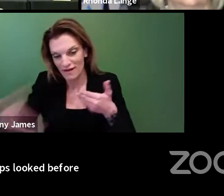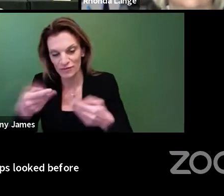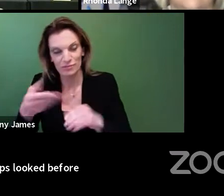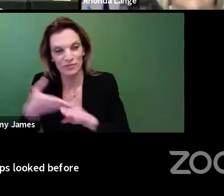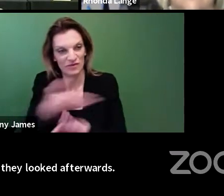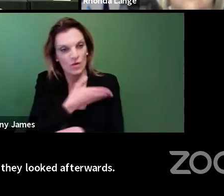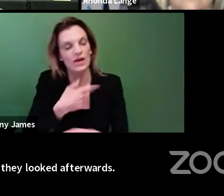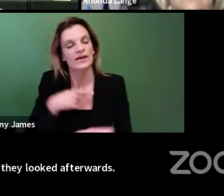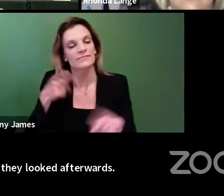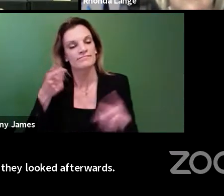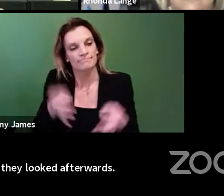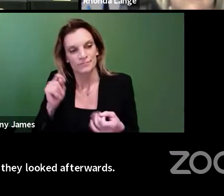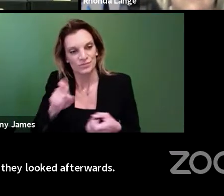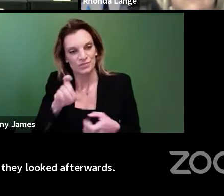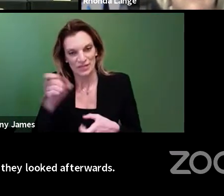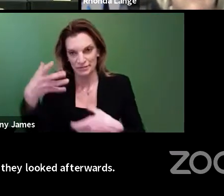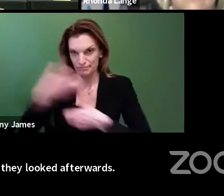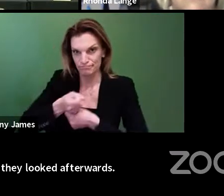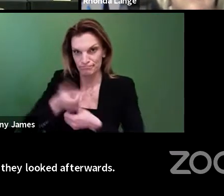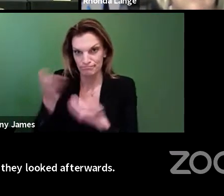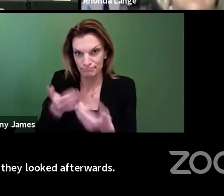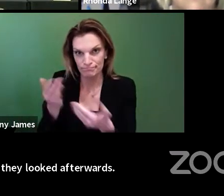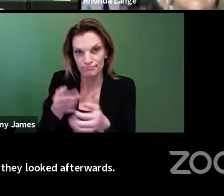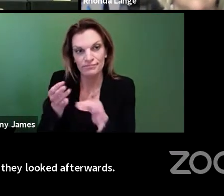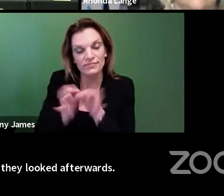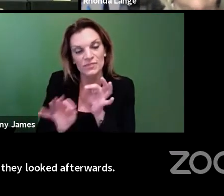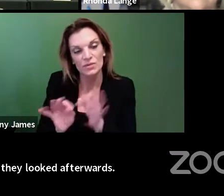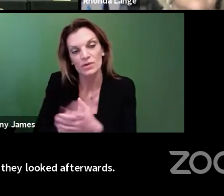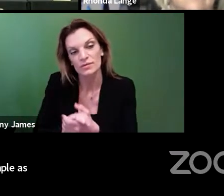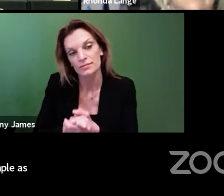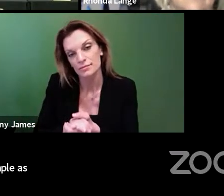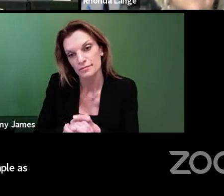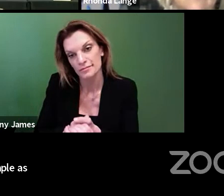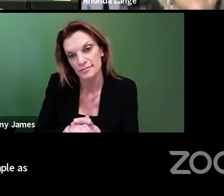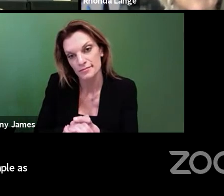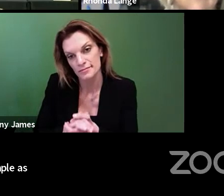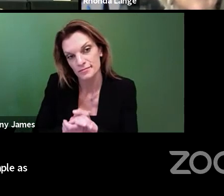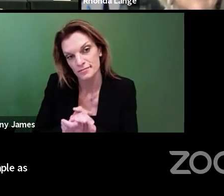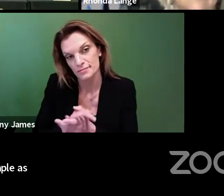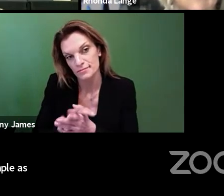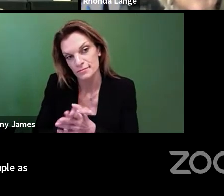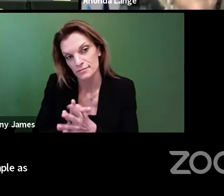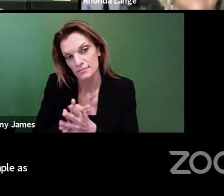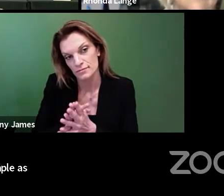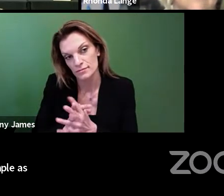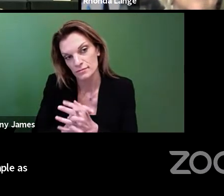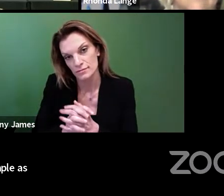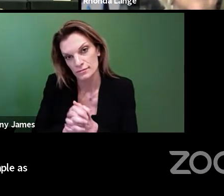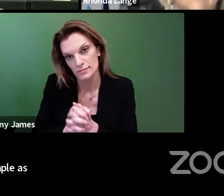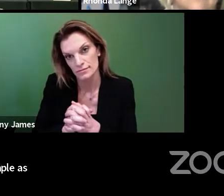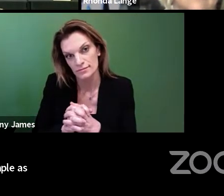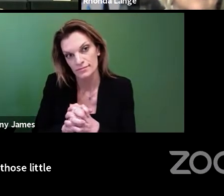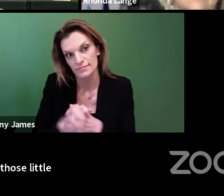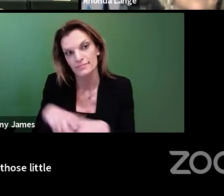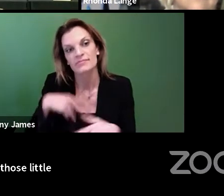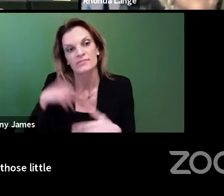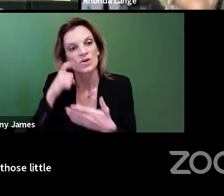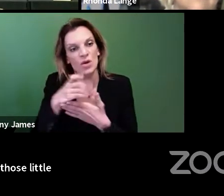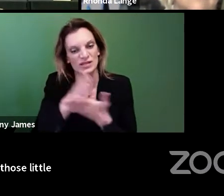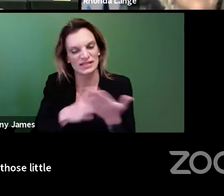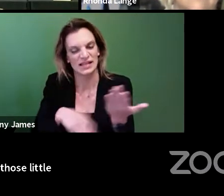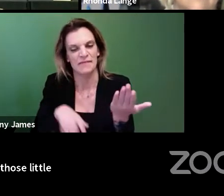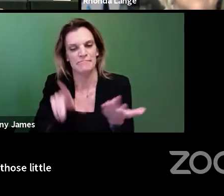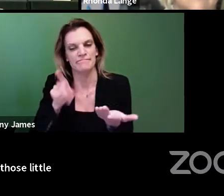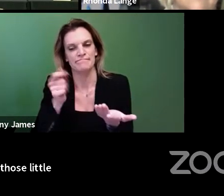as possible. I did notice that all those little funky kind of things on the maps